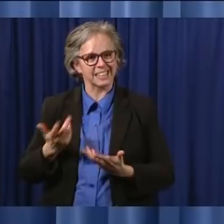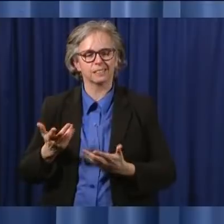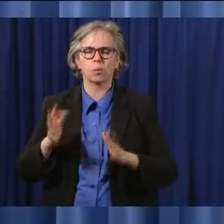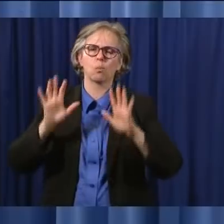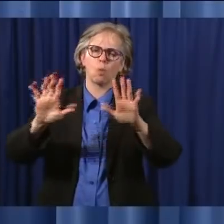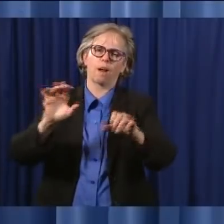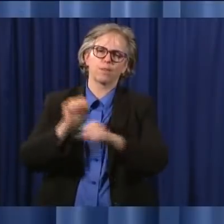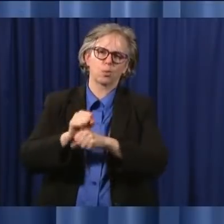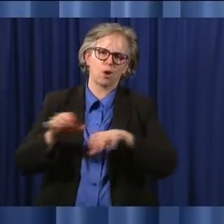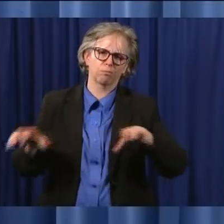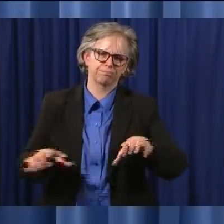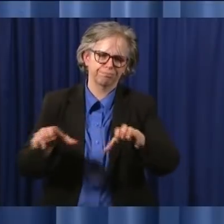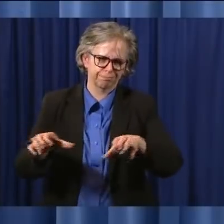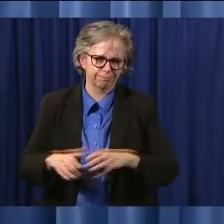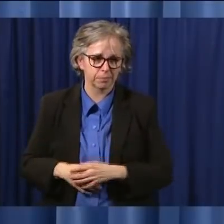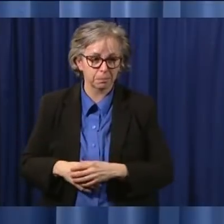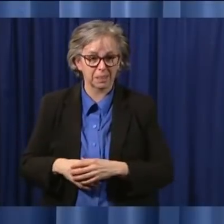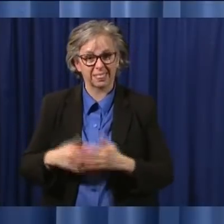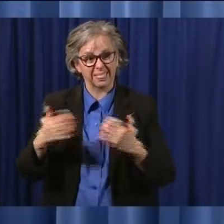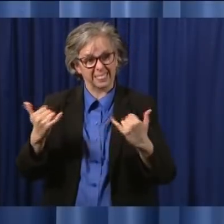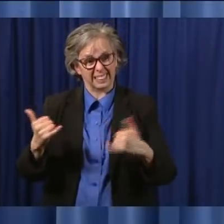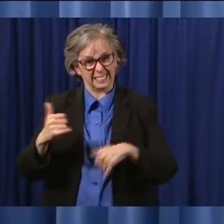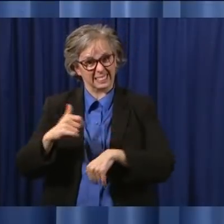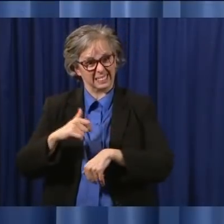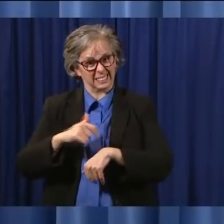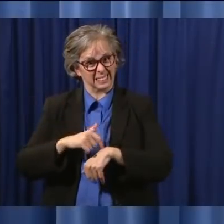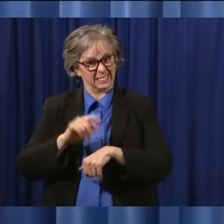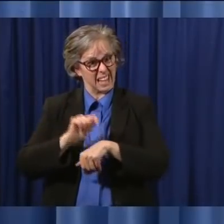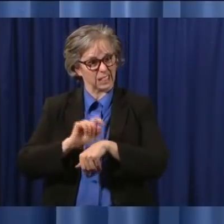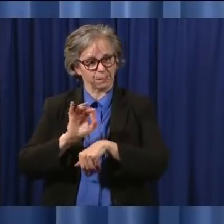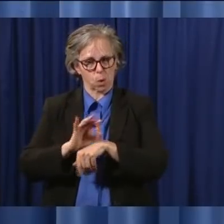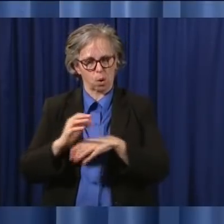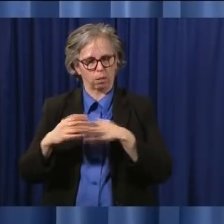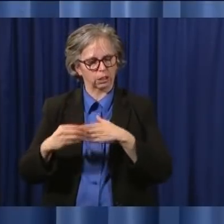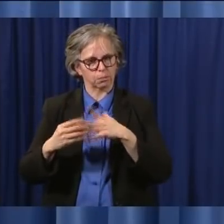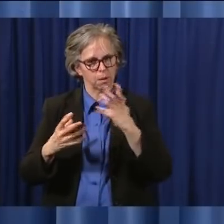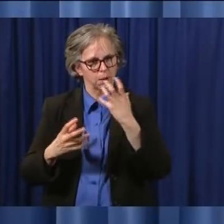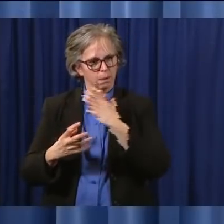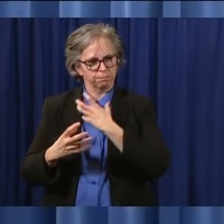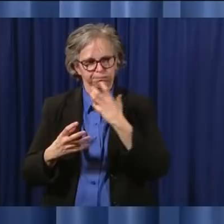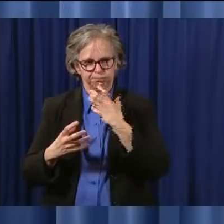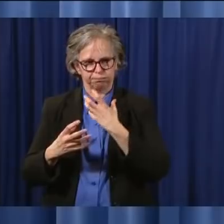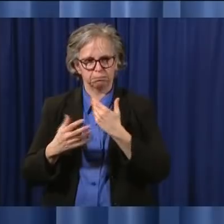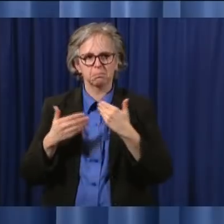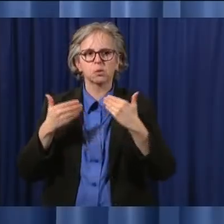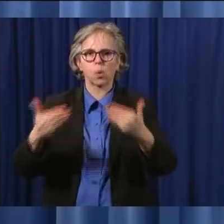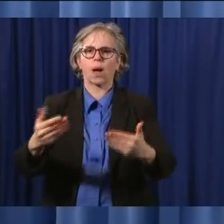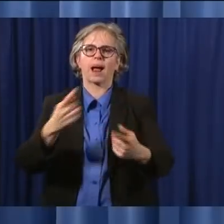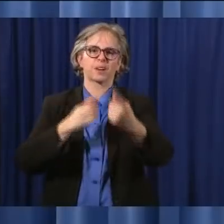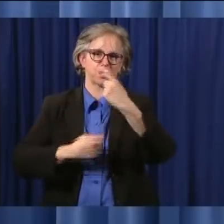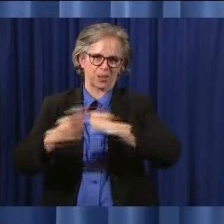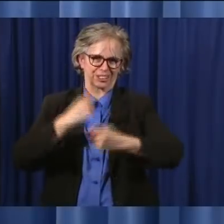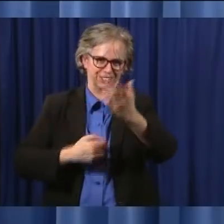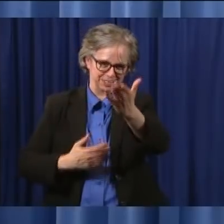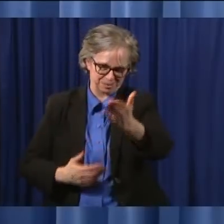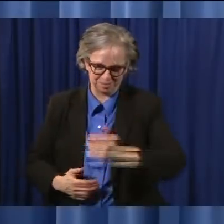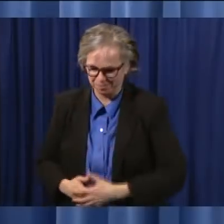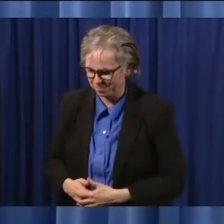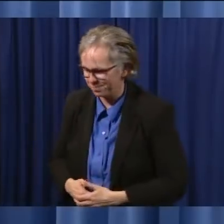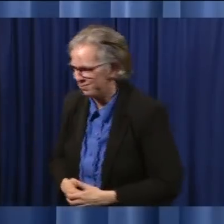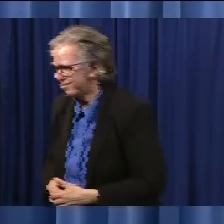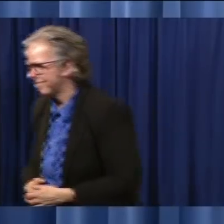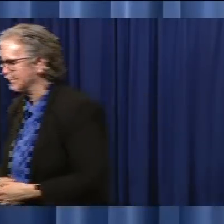but they've also done a great job leading this task force. So we'll now open it up for questions.